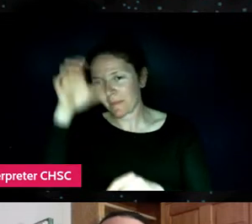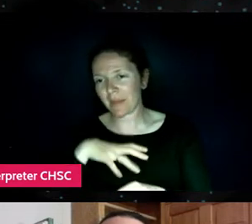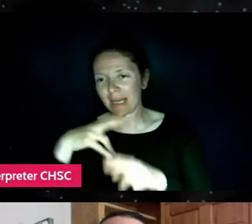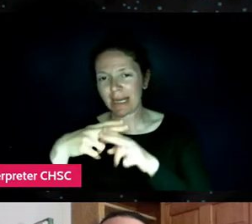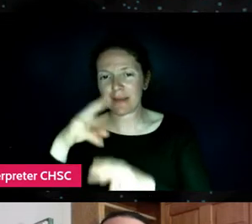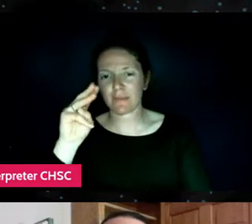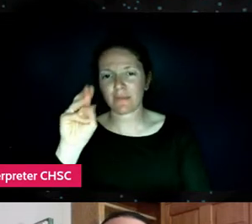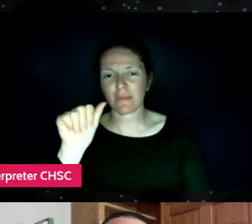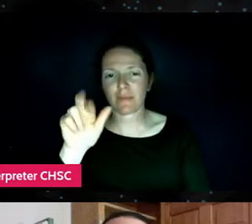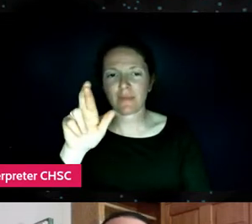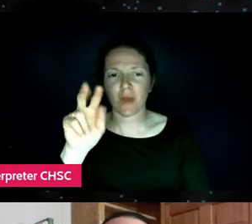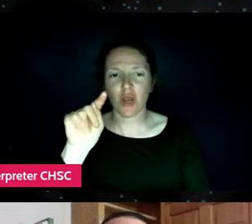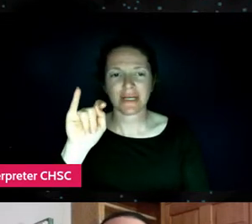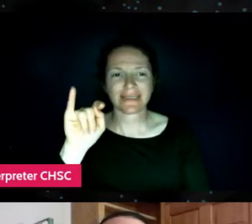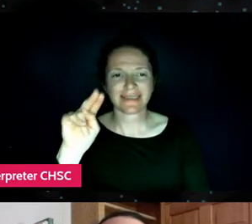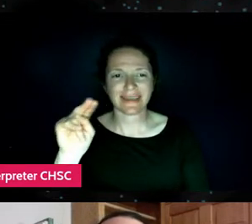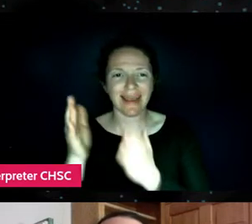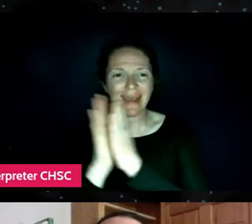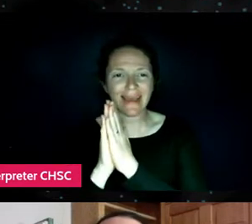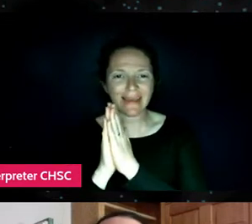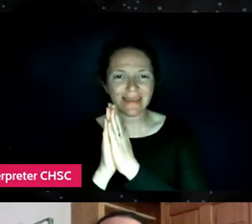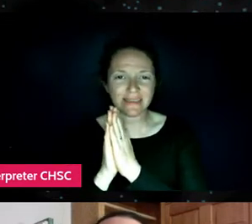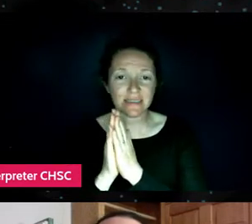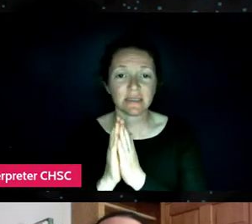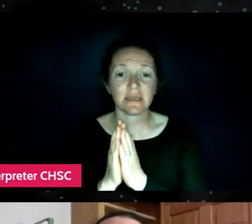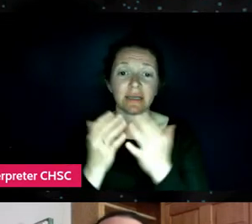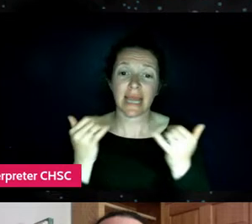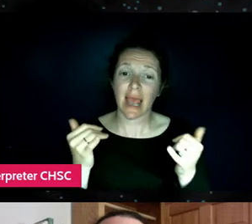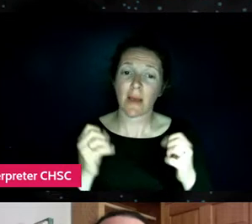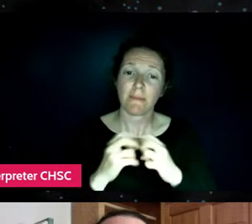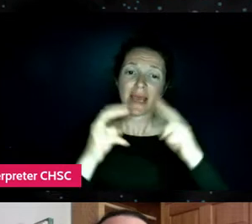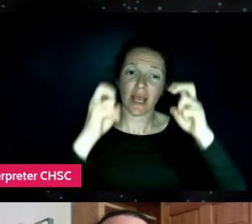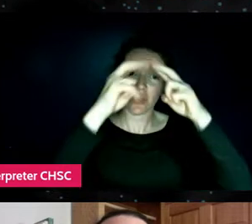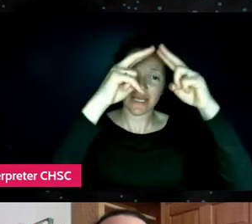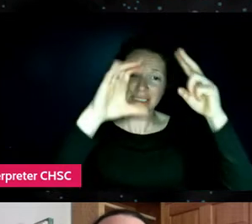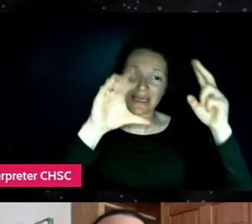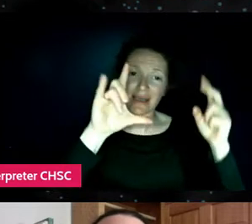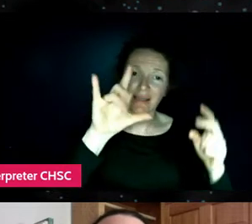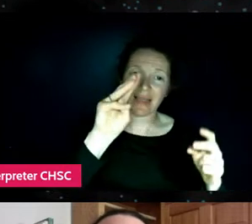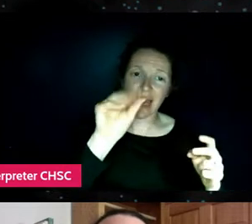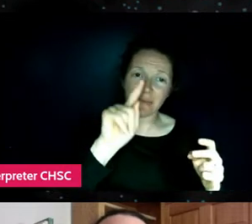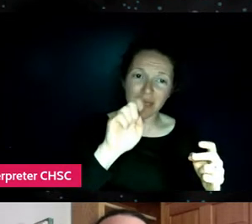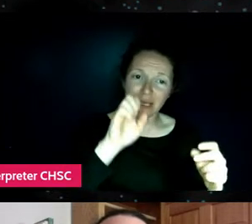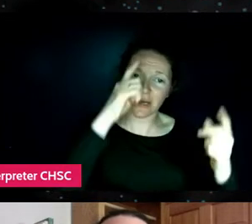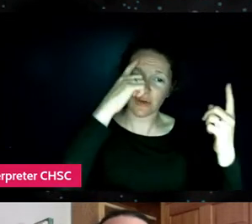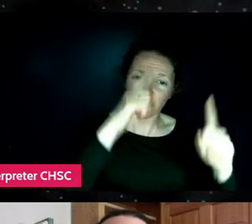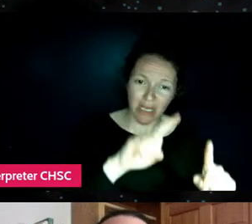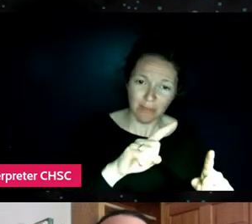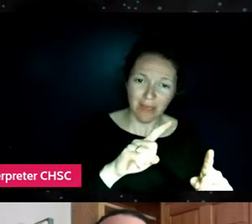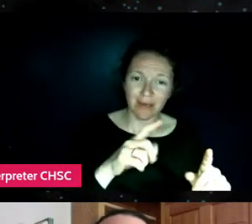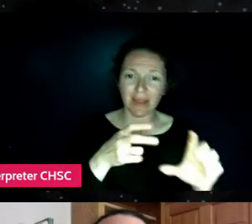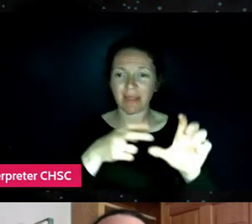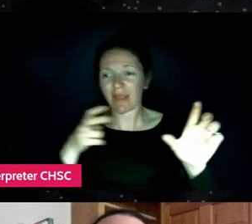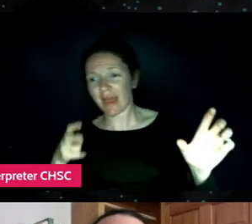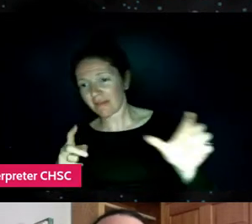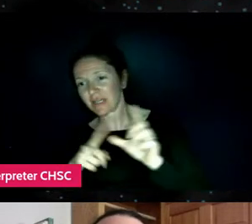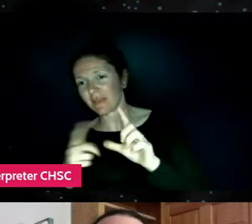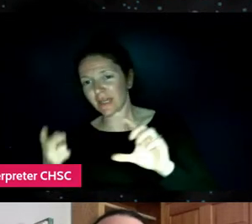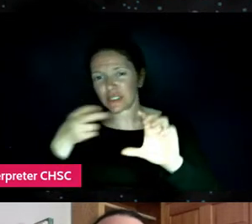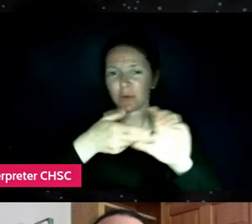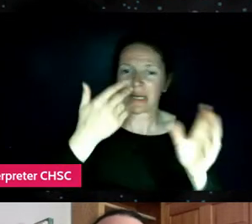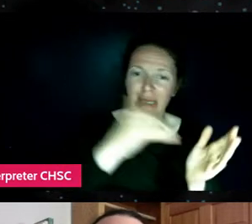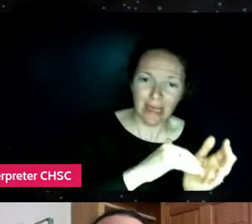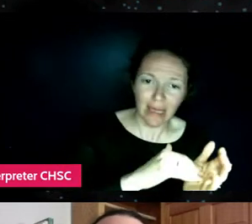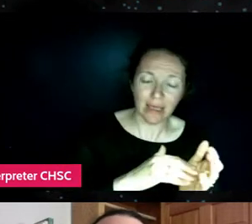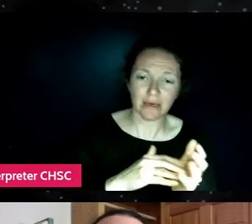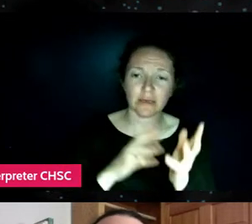about, we've got the Paris Climate Accord that we left and now are rejoining. There's talks of a Green New Deal.